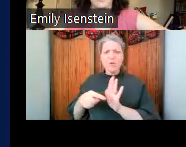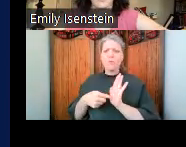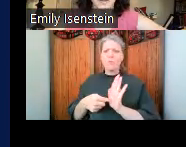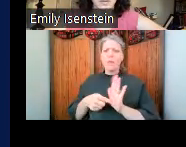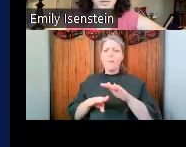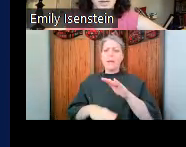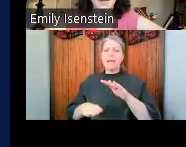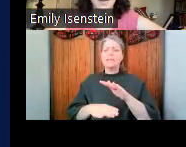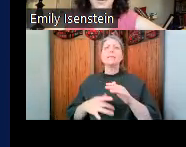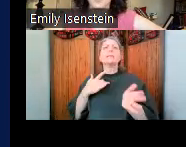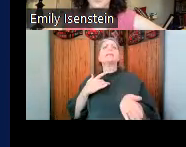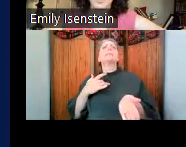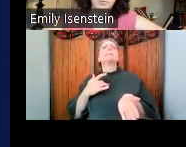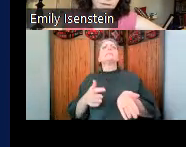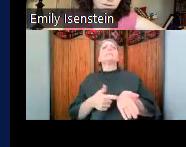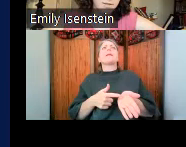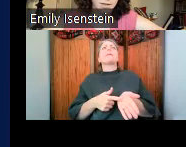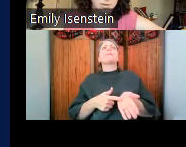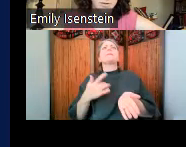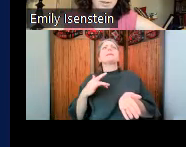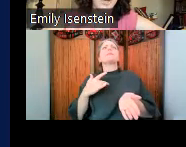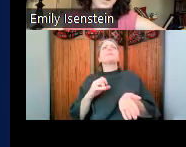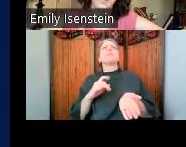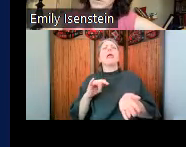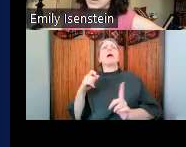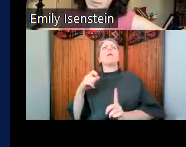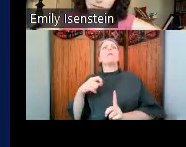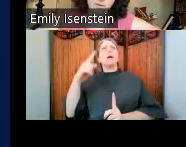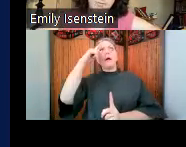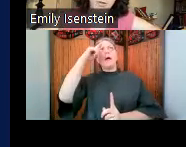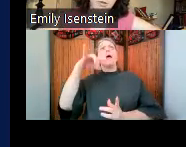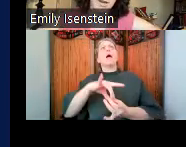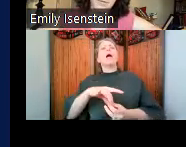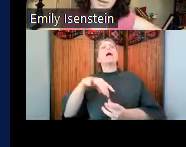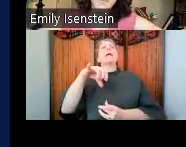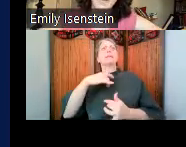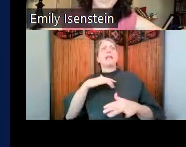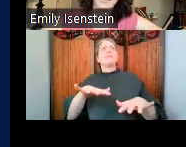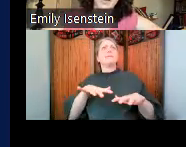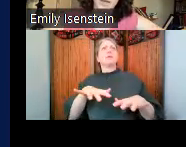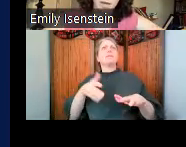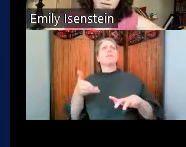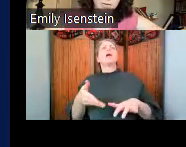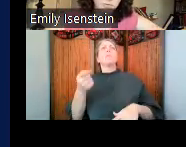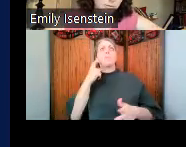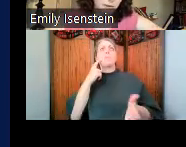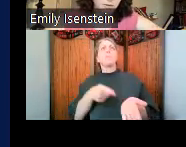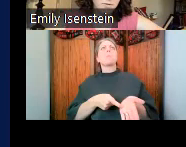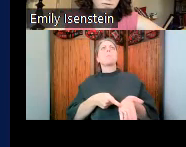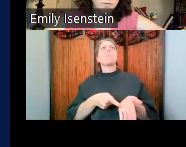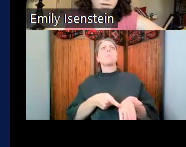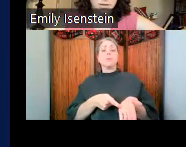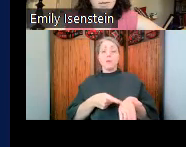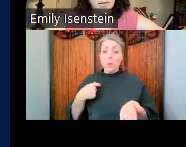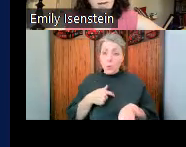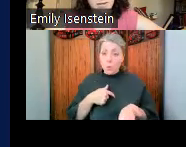of sensory stimuli. So the brain's detection that, yes, there was indeed a vibration happening. And what we have found